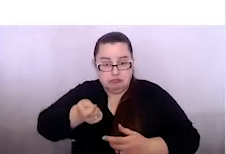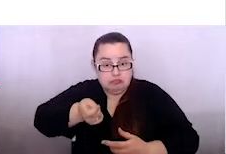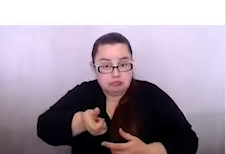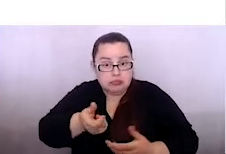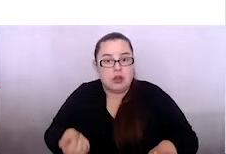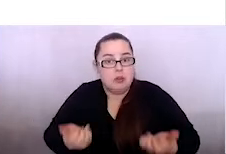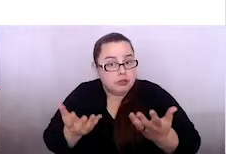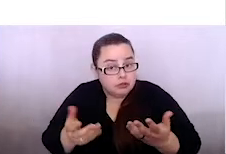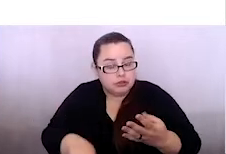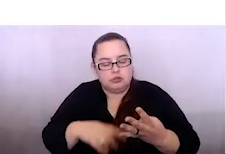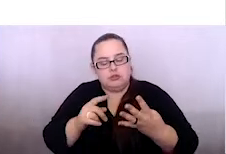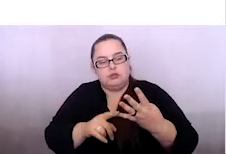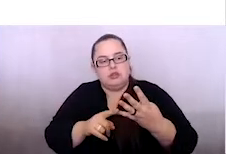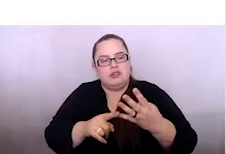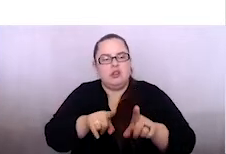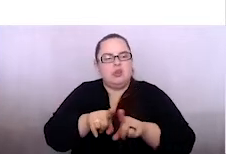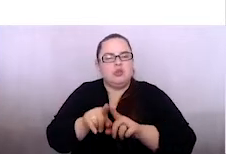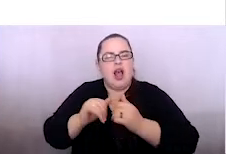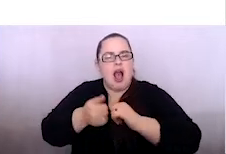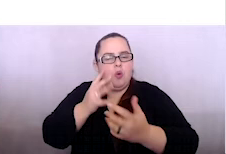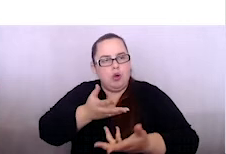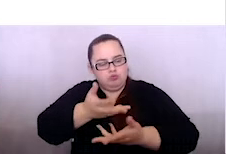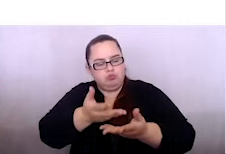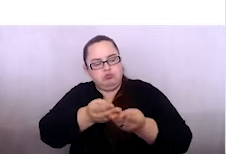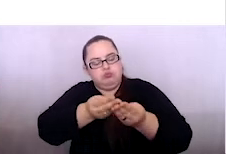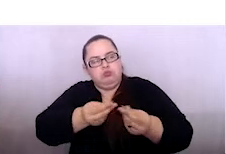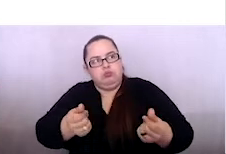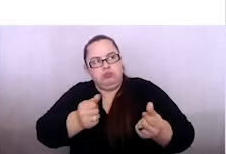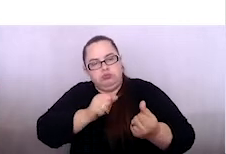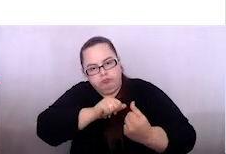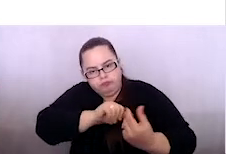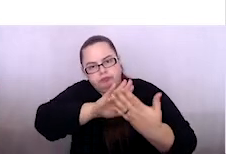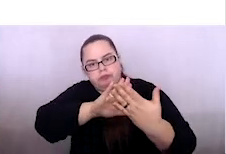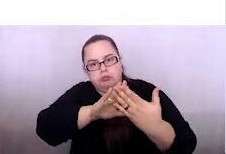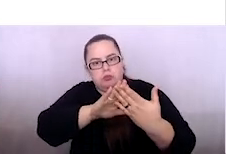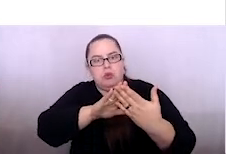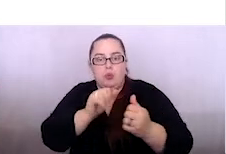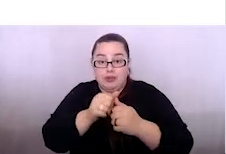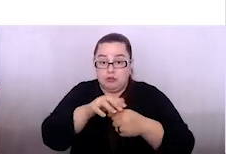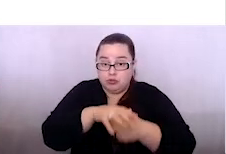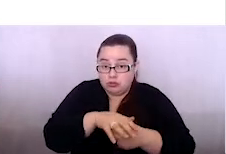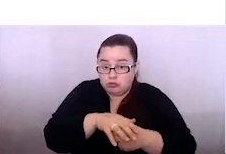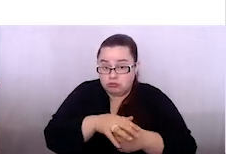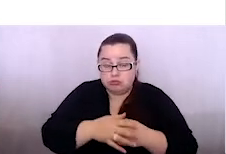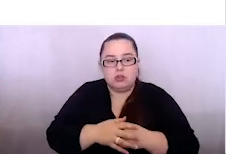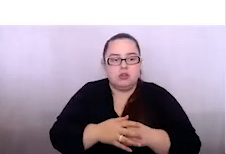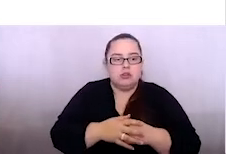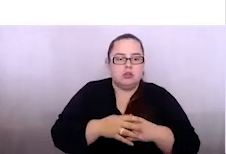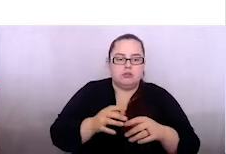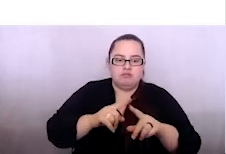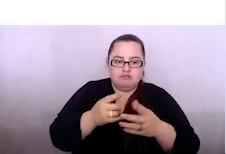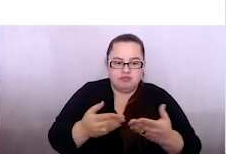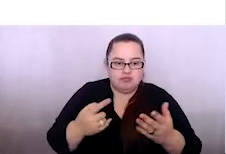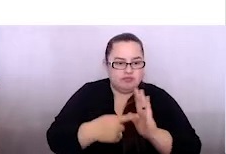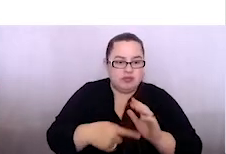deal with the stressor. And so different cultural groups inhabit different areas such as geographical, economic, and